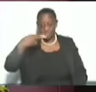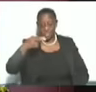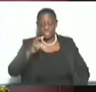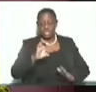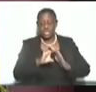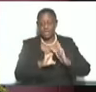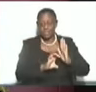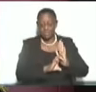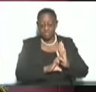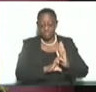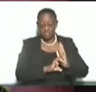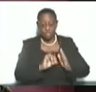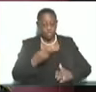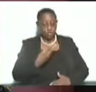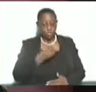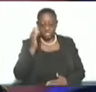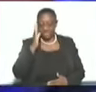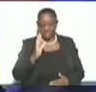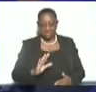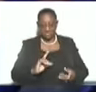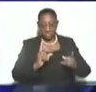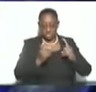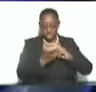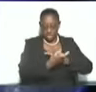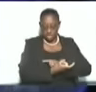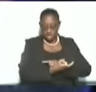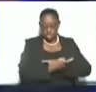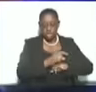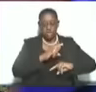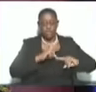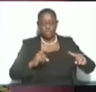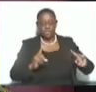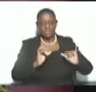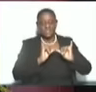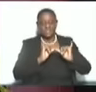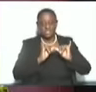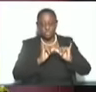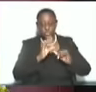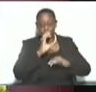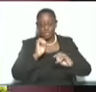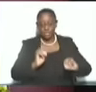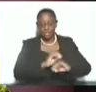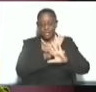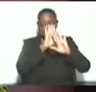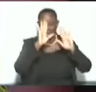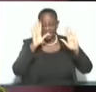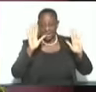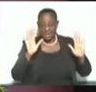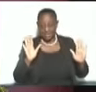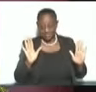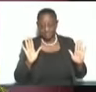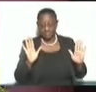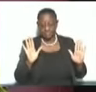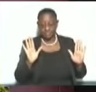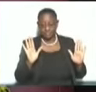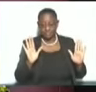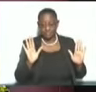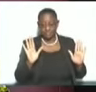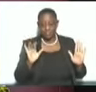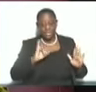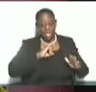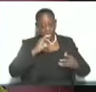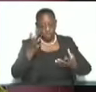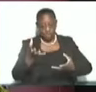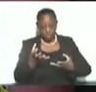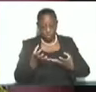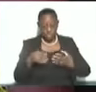should never diminish, but remain a leading and luminous light in our parliamentary democracy. I once